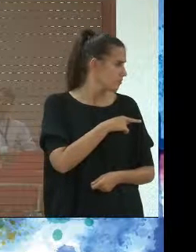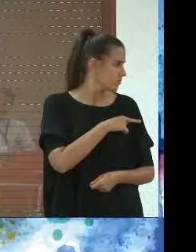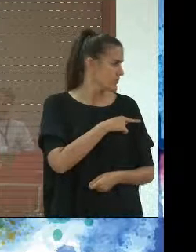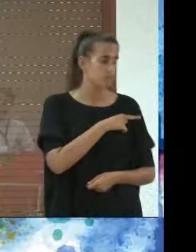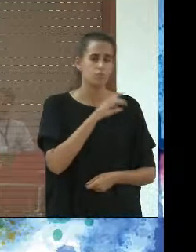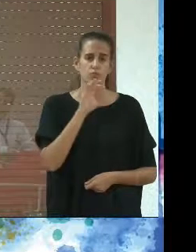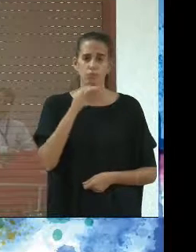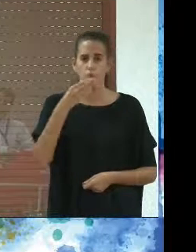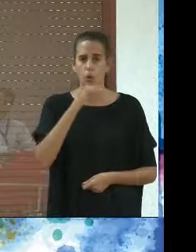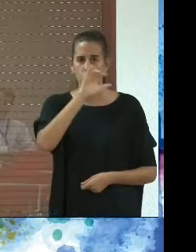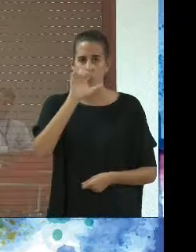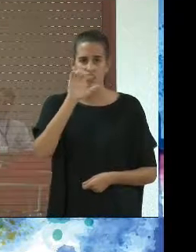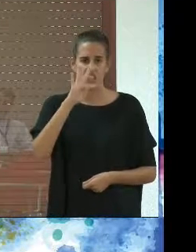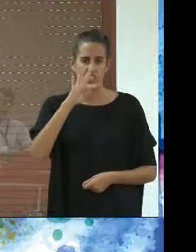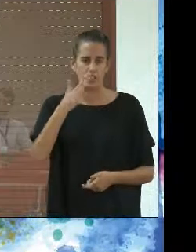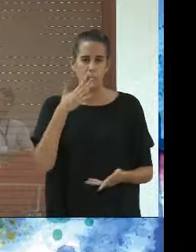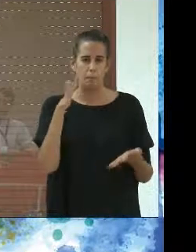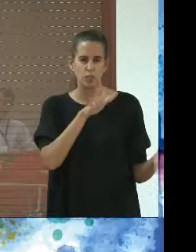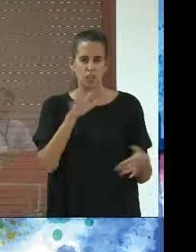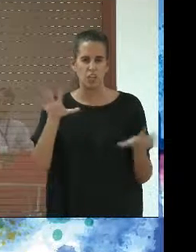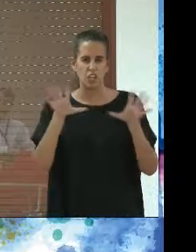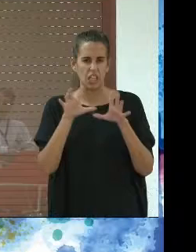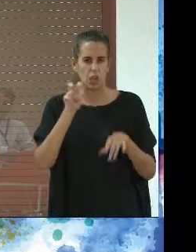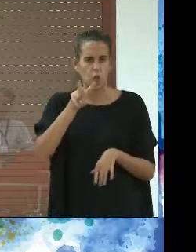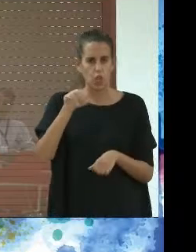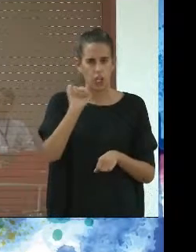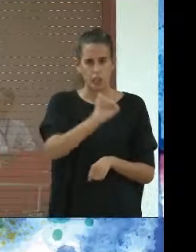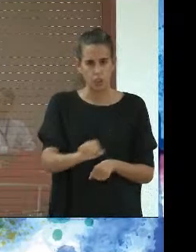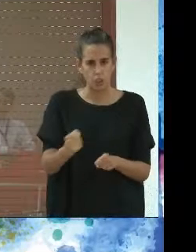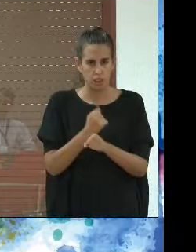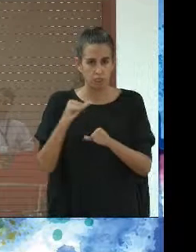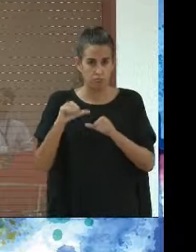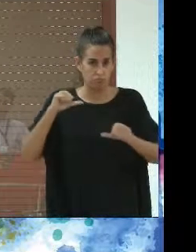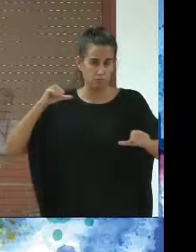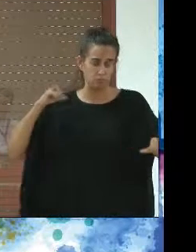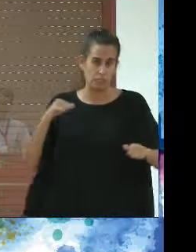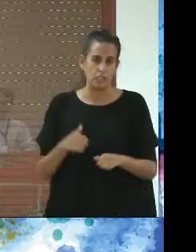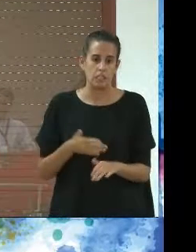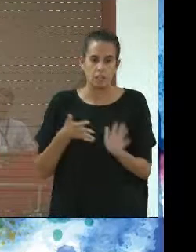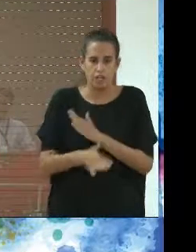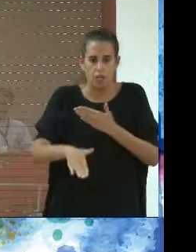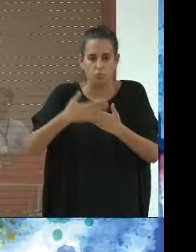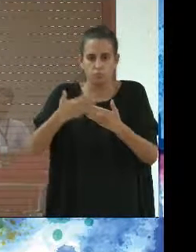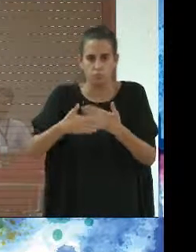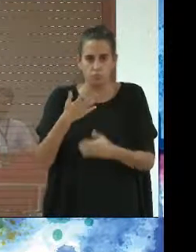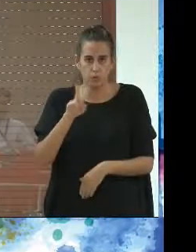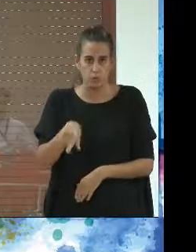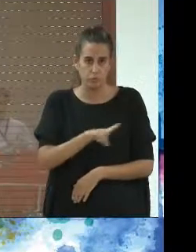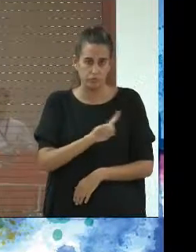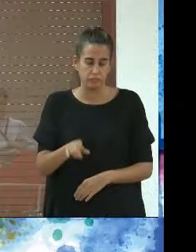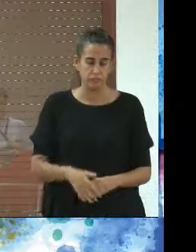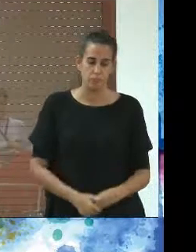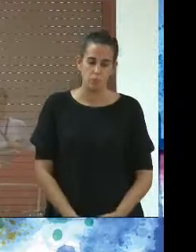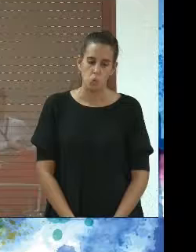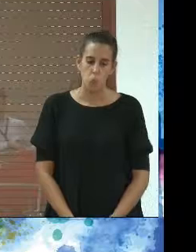this thread machine, this object machine, for 10 or 12 years. So it's not new, but it's now that